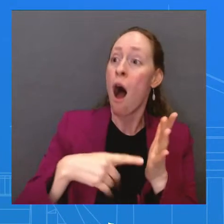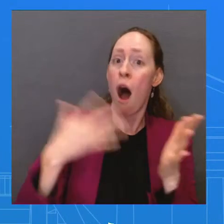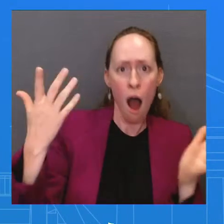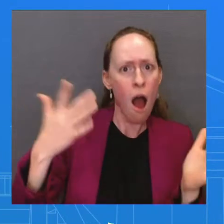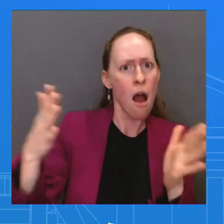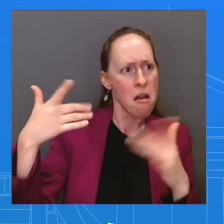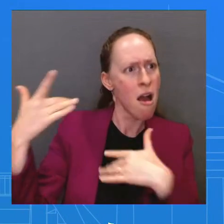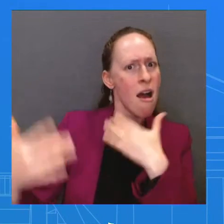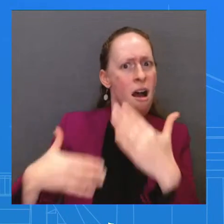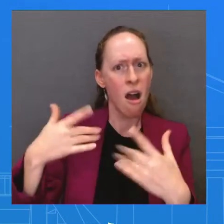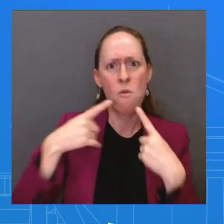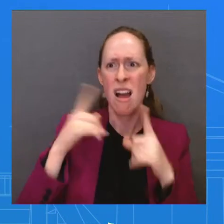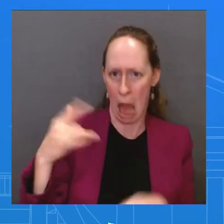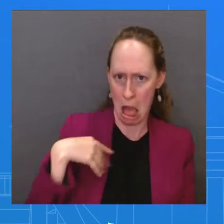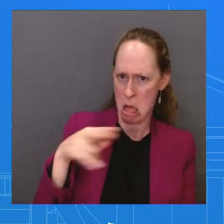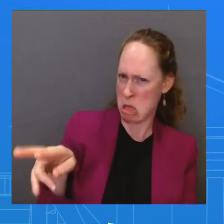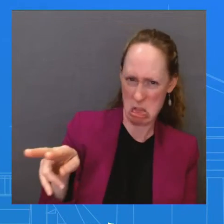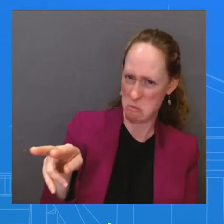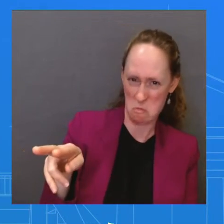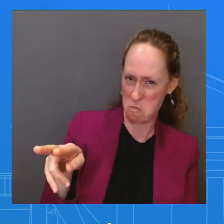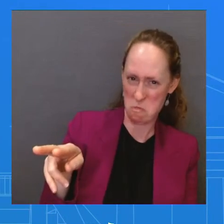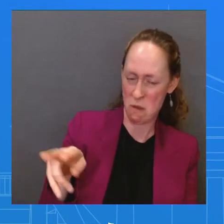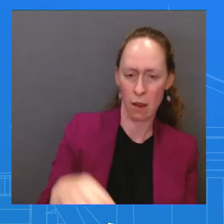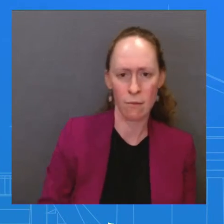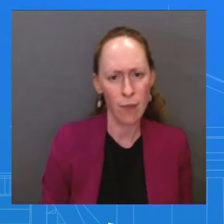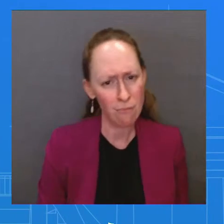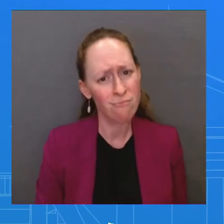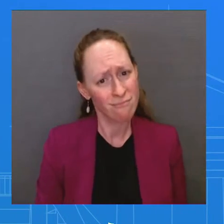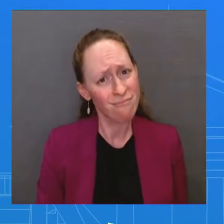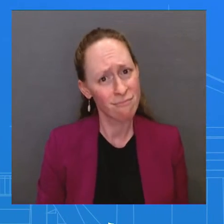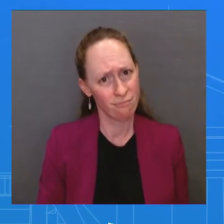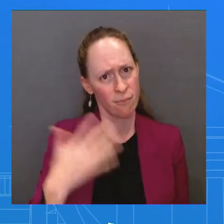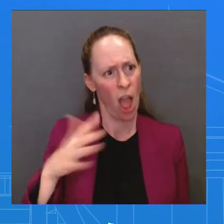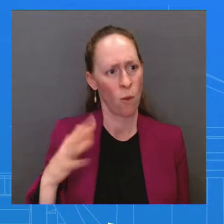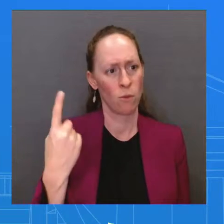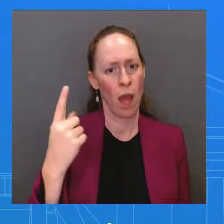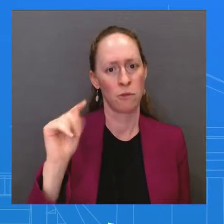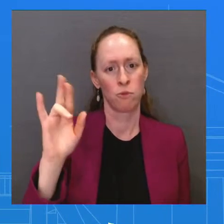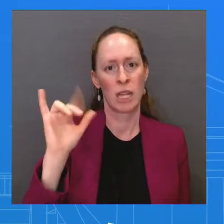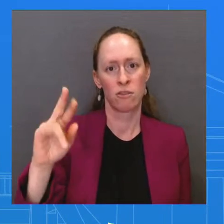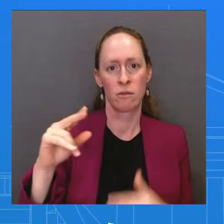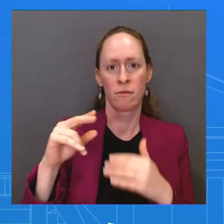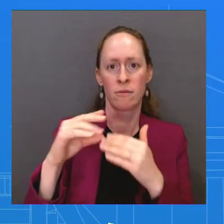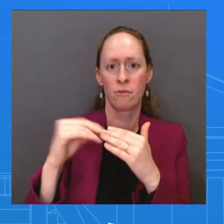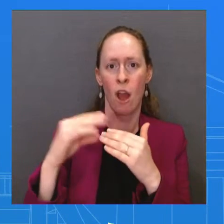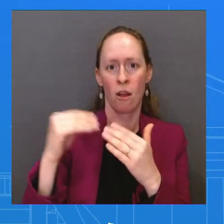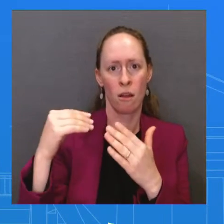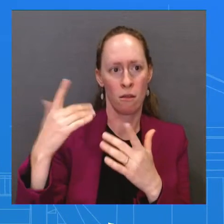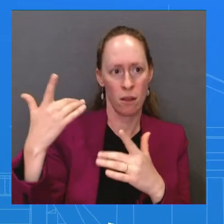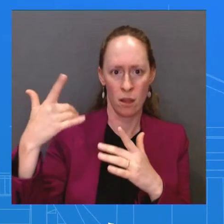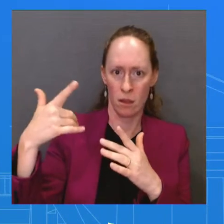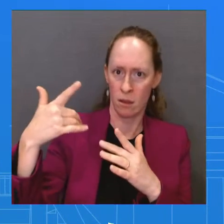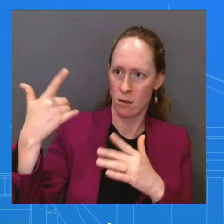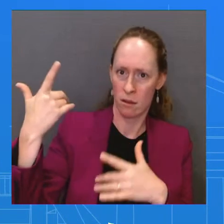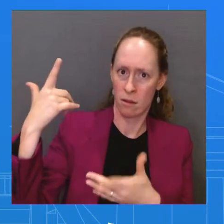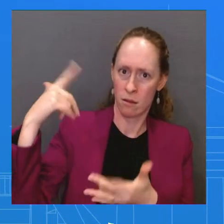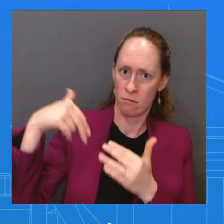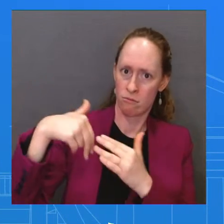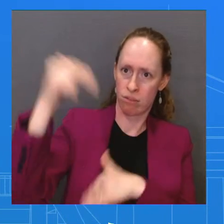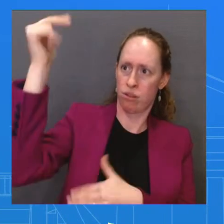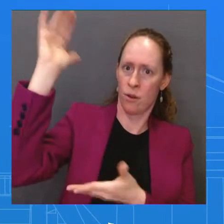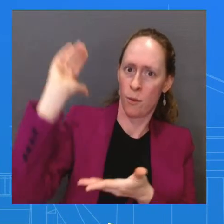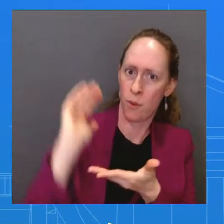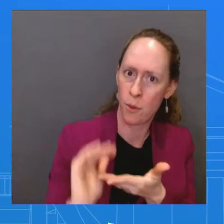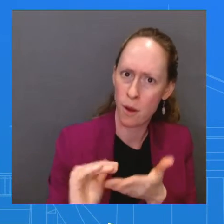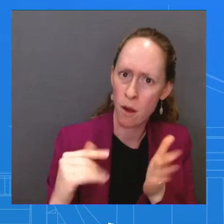fallen by more than $1 trillion under this president, right? But as I stated at the top, it could be volatile, and that's why the president has taken action,